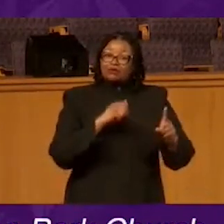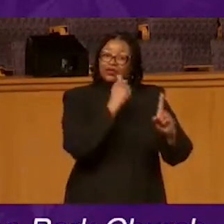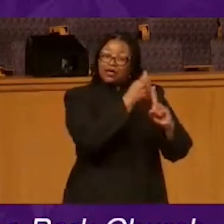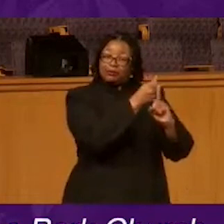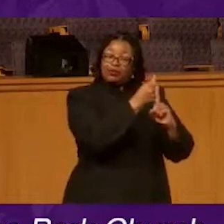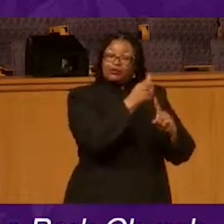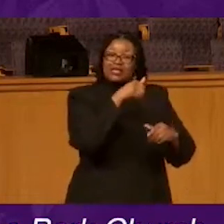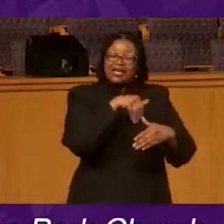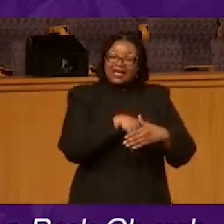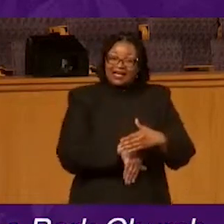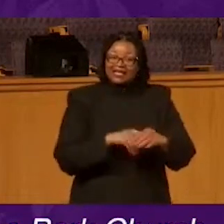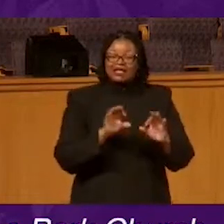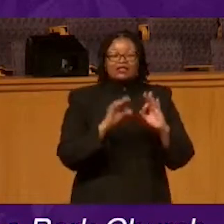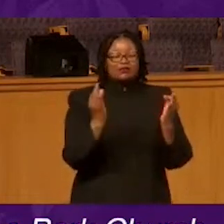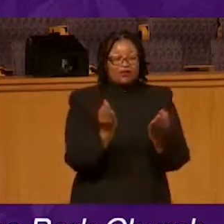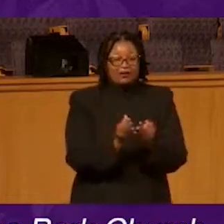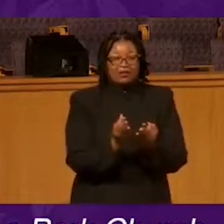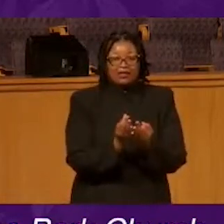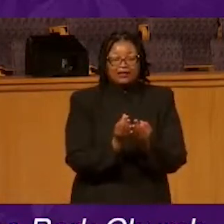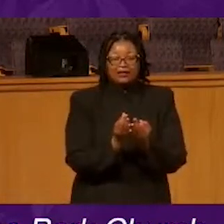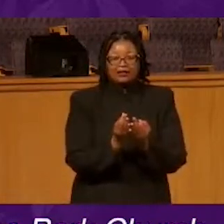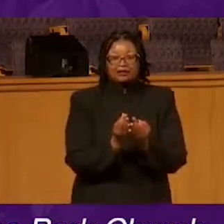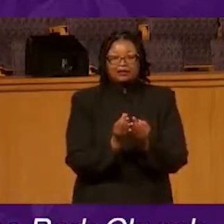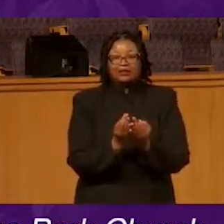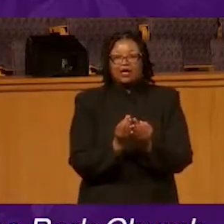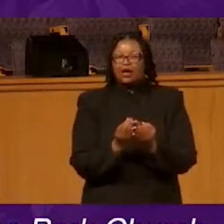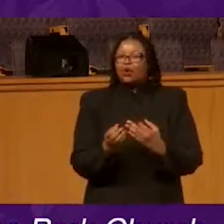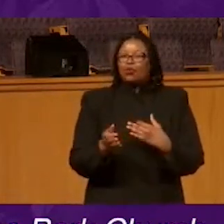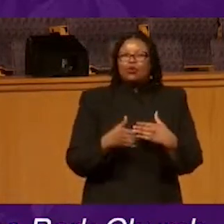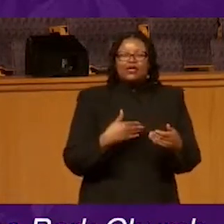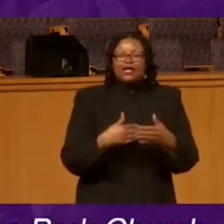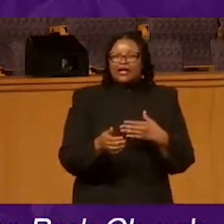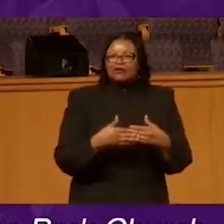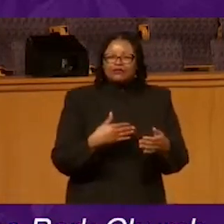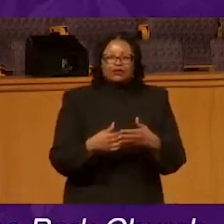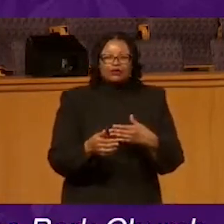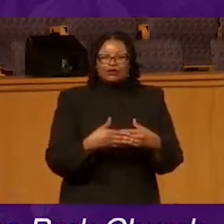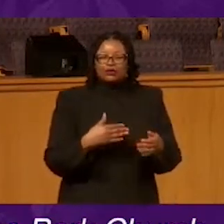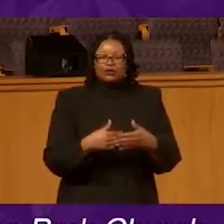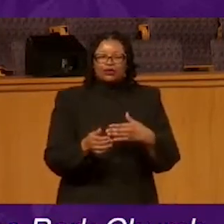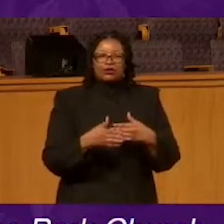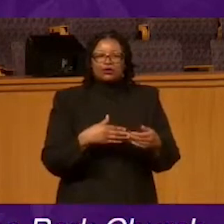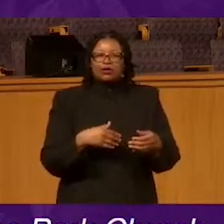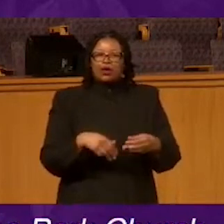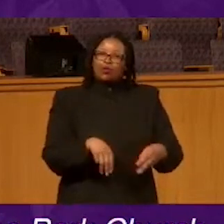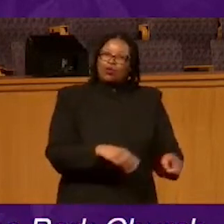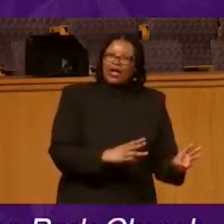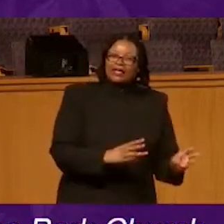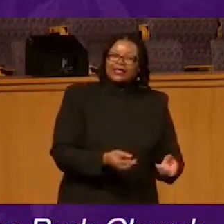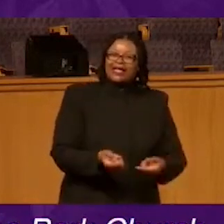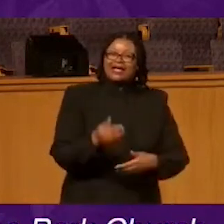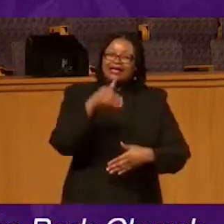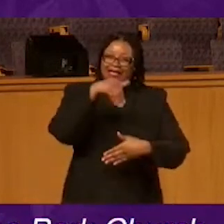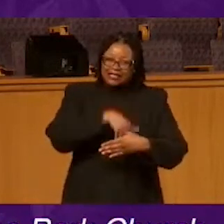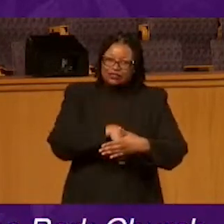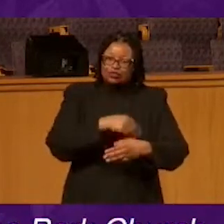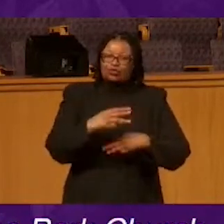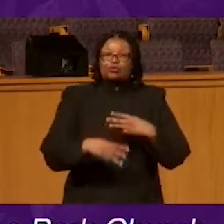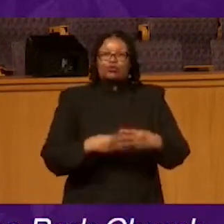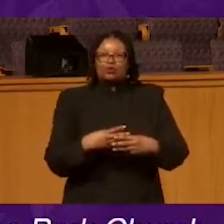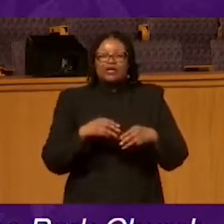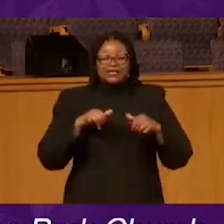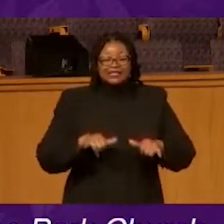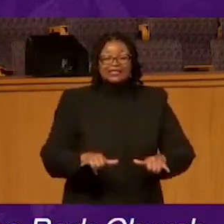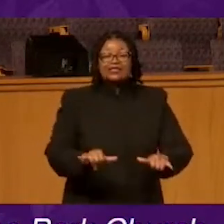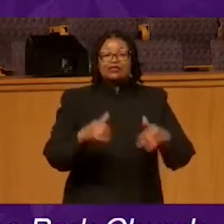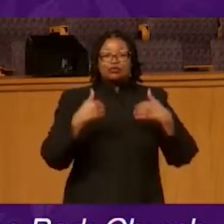of birth, adoption, or blending, whatever familial entity he or she will enter still